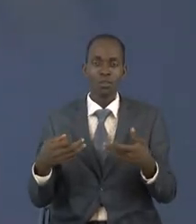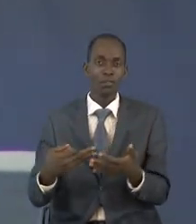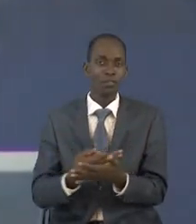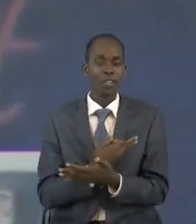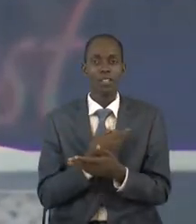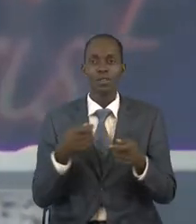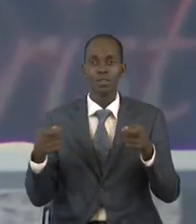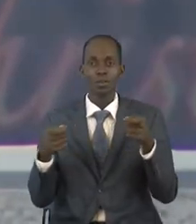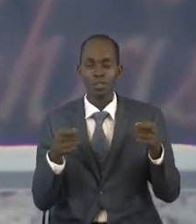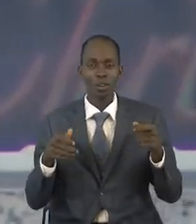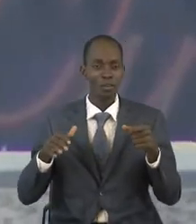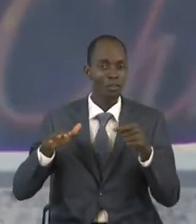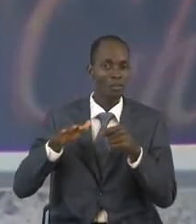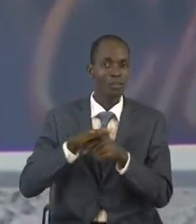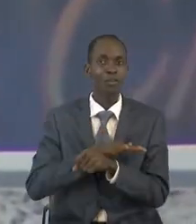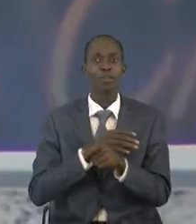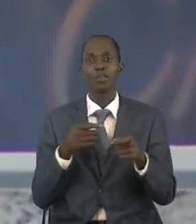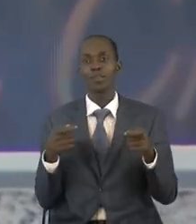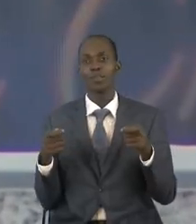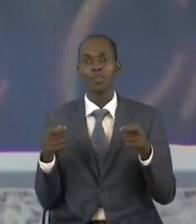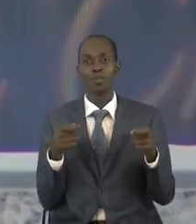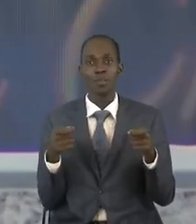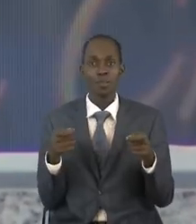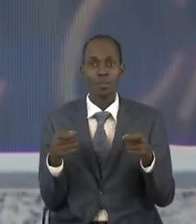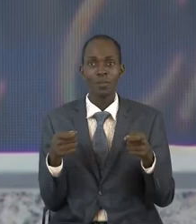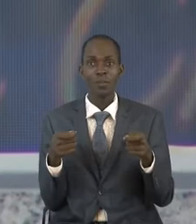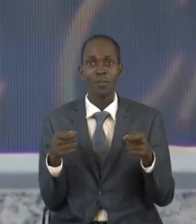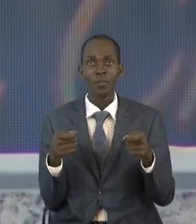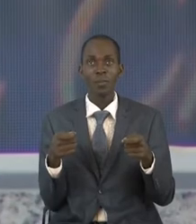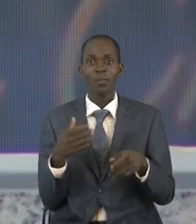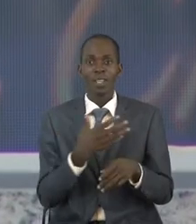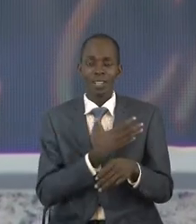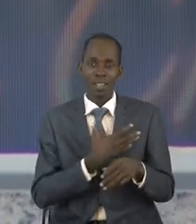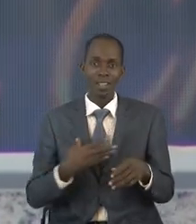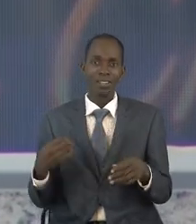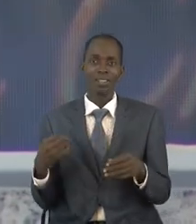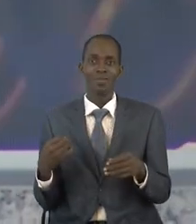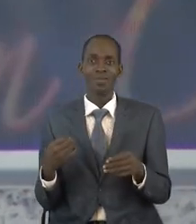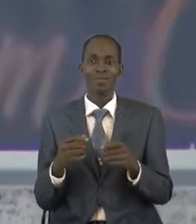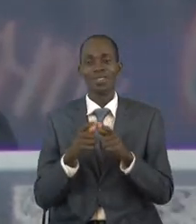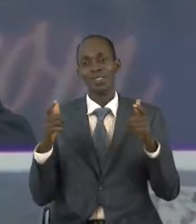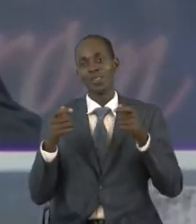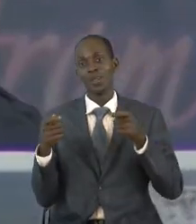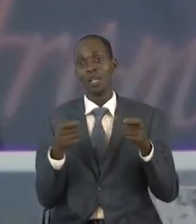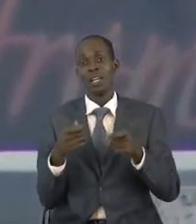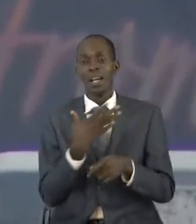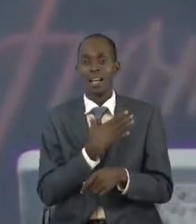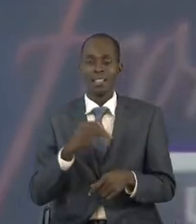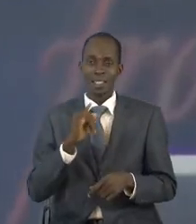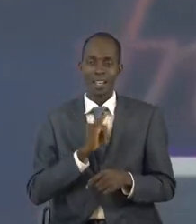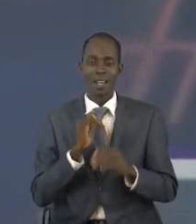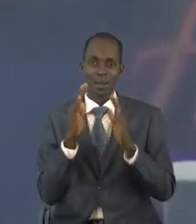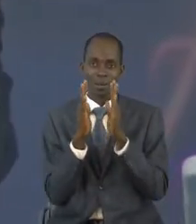Full dominion. And complete dominion. And I pray, as